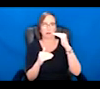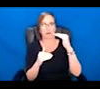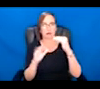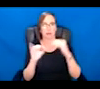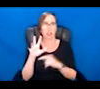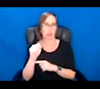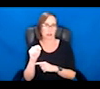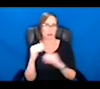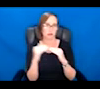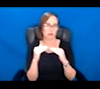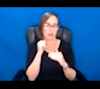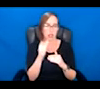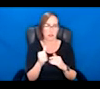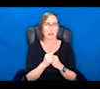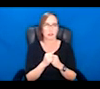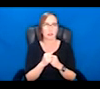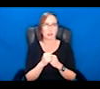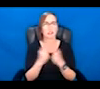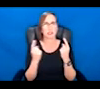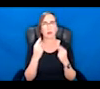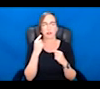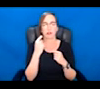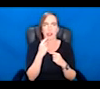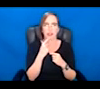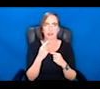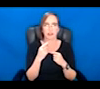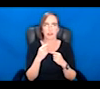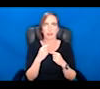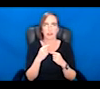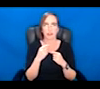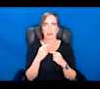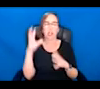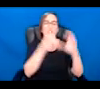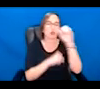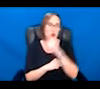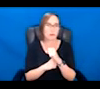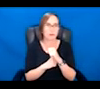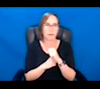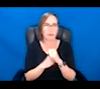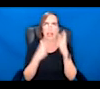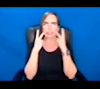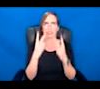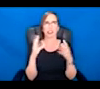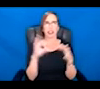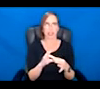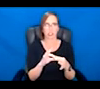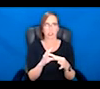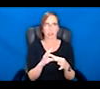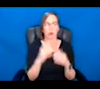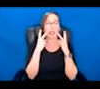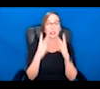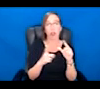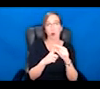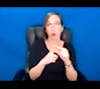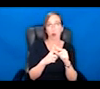soon after, someone walked out and said similarly, "Oh, Climate Justice 101. This is great. I really see the connection, but when I saw Climate Justice 101,